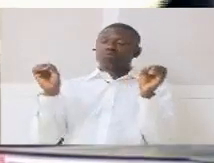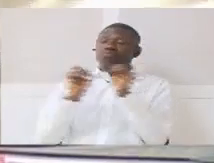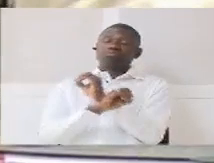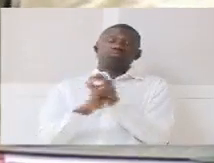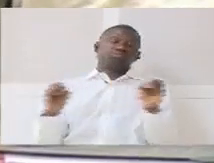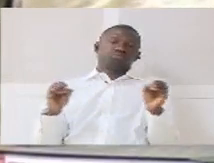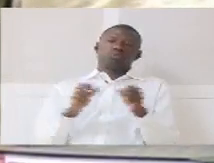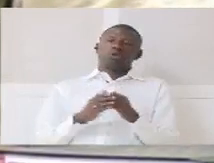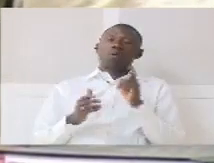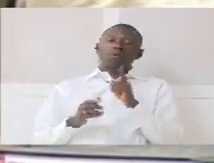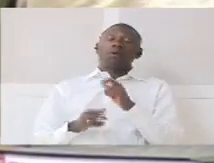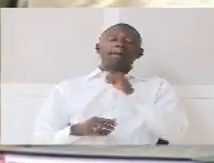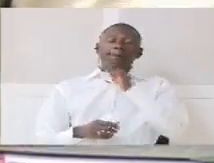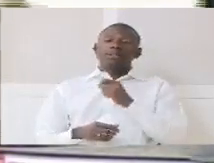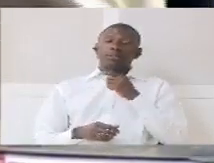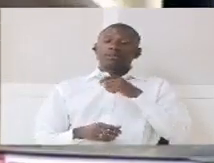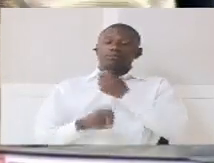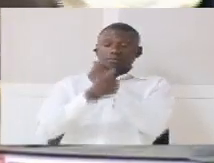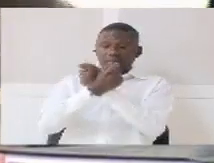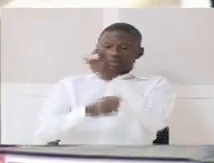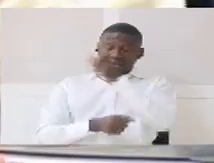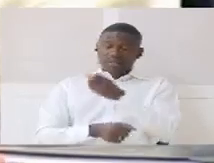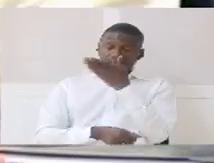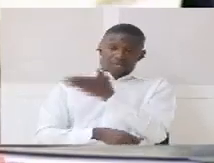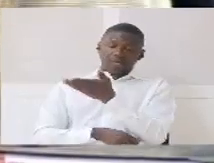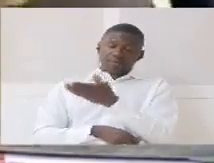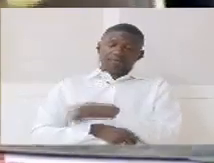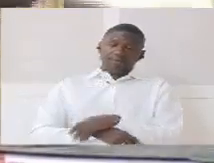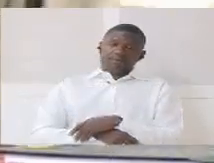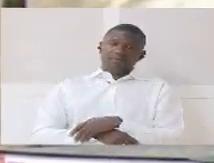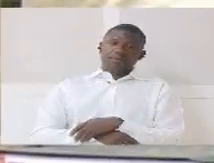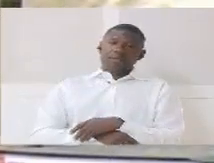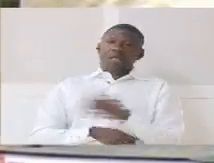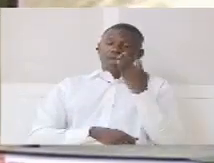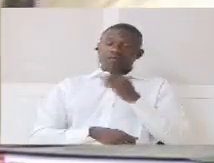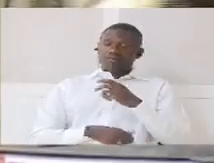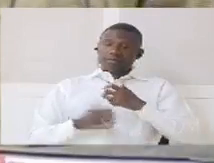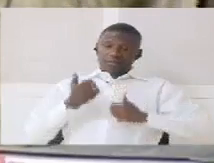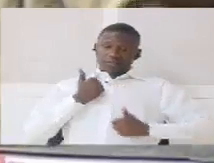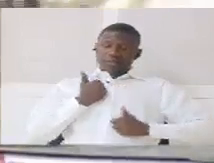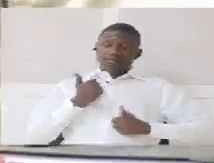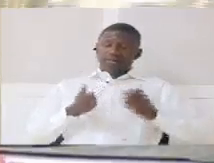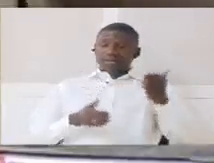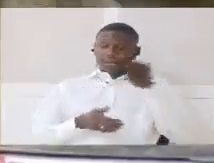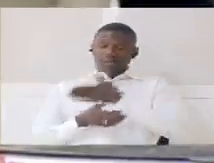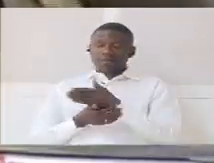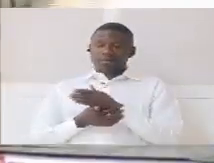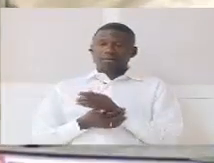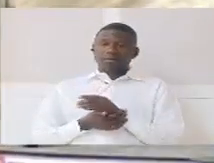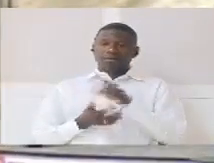there. So the female prisoners, the male prisoners there, when the officers come,